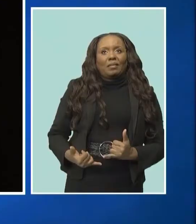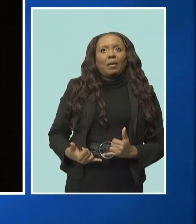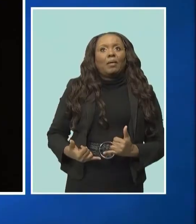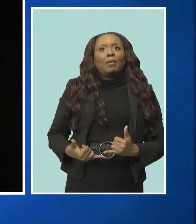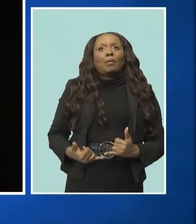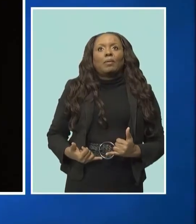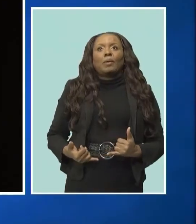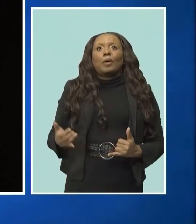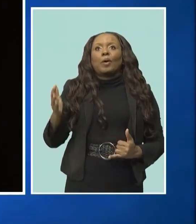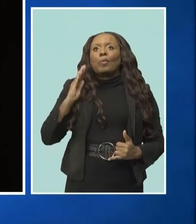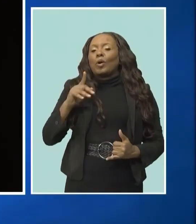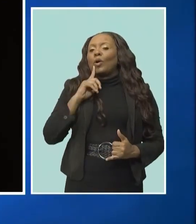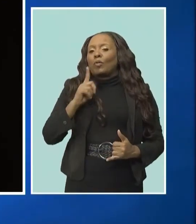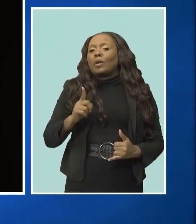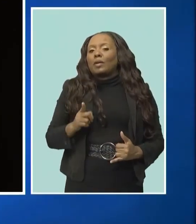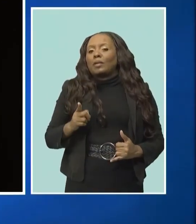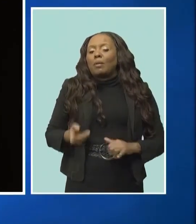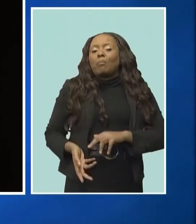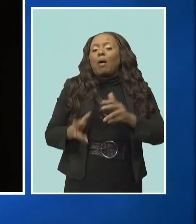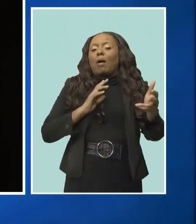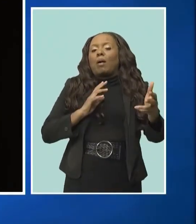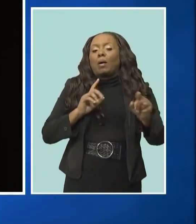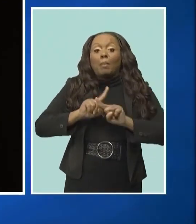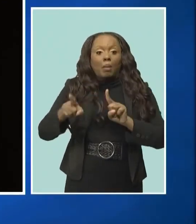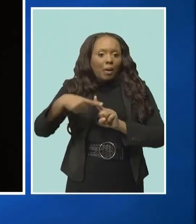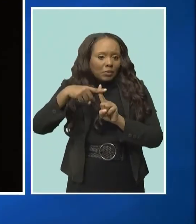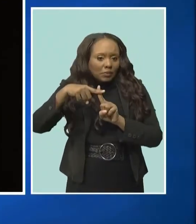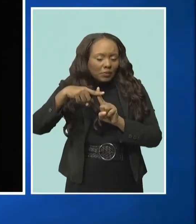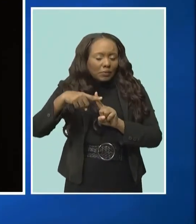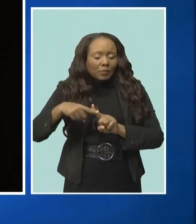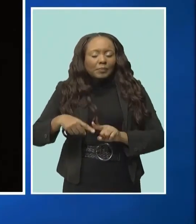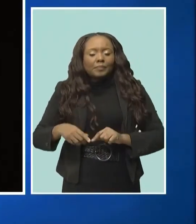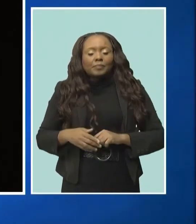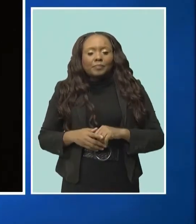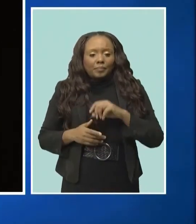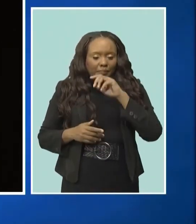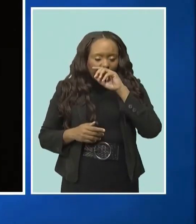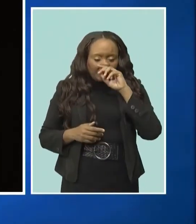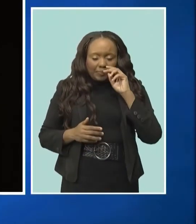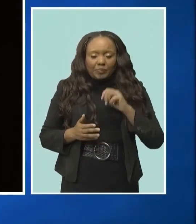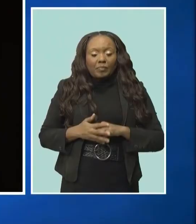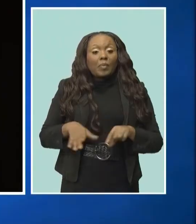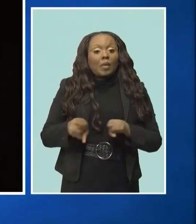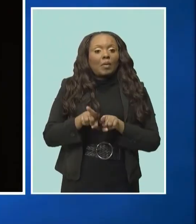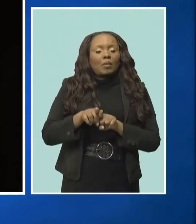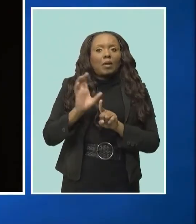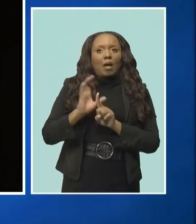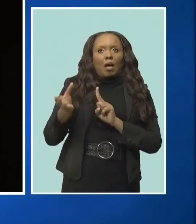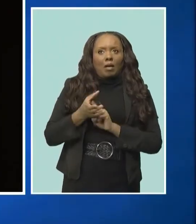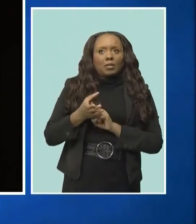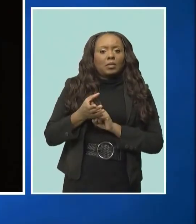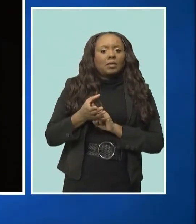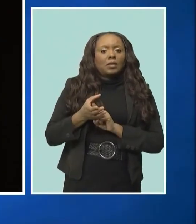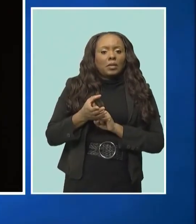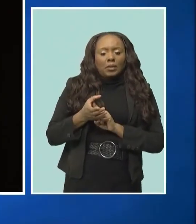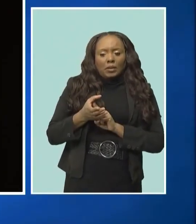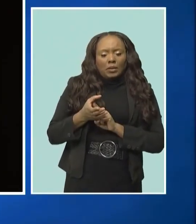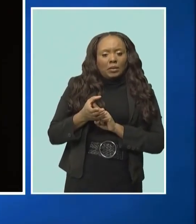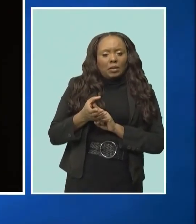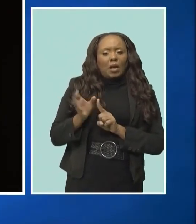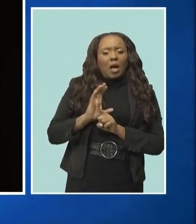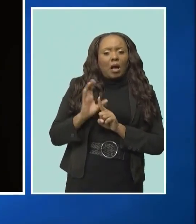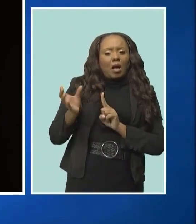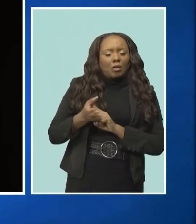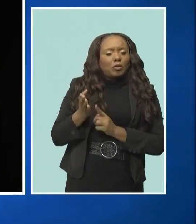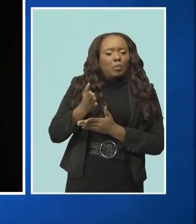disruptive, positively so, but there's a cultural element that we must now unshackle.